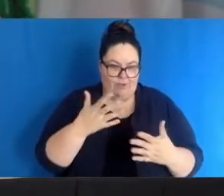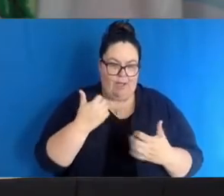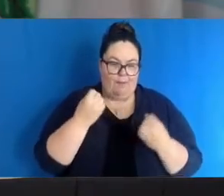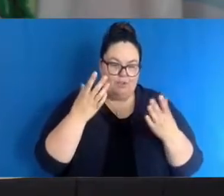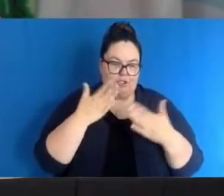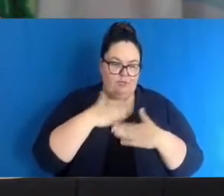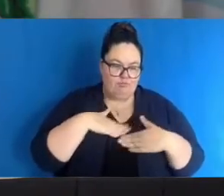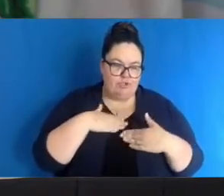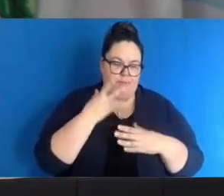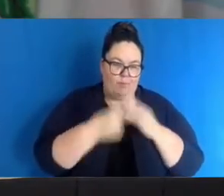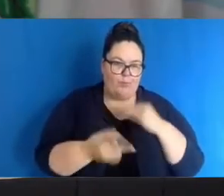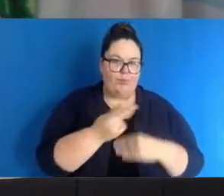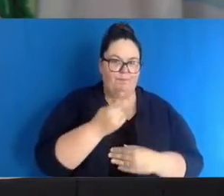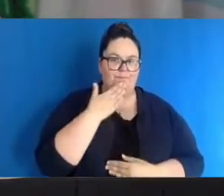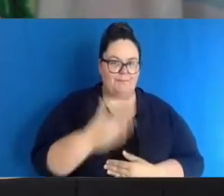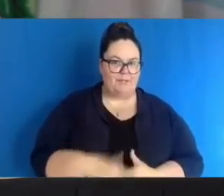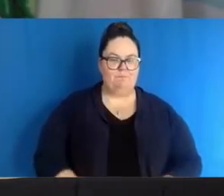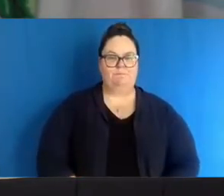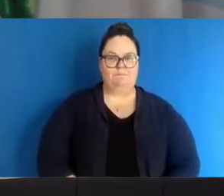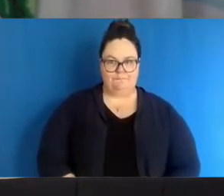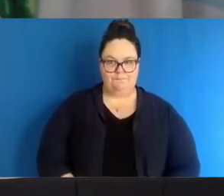thank you.